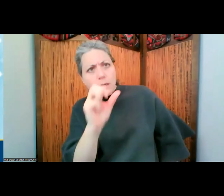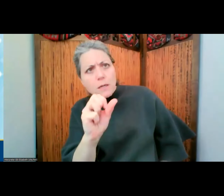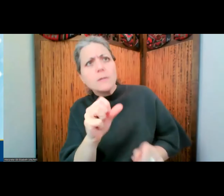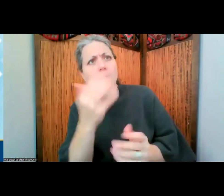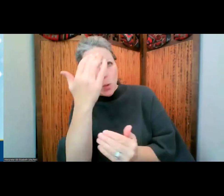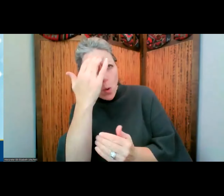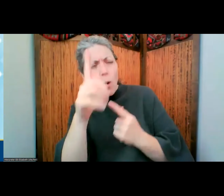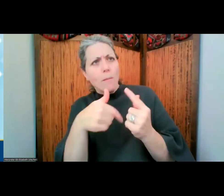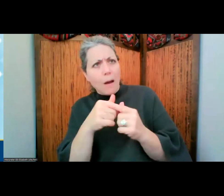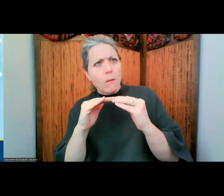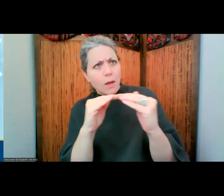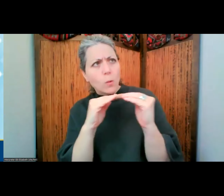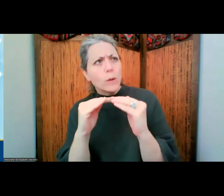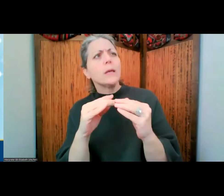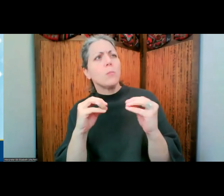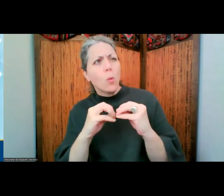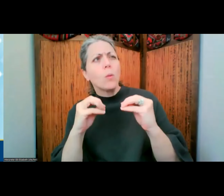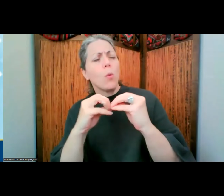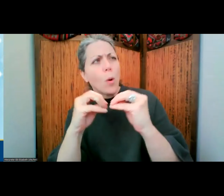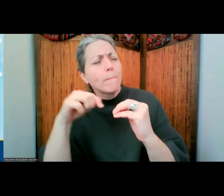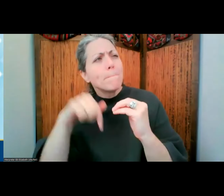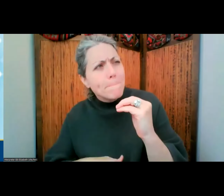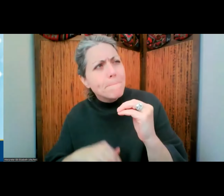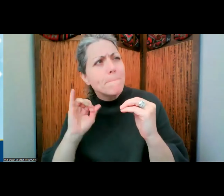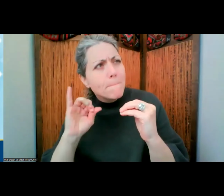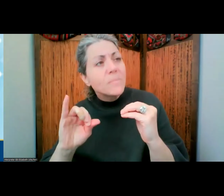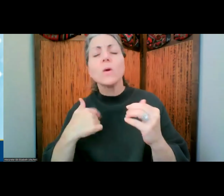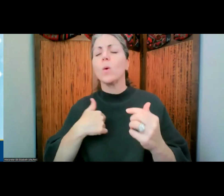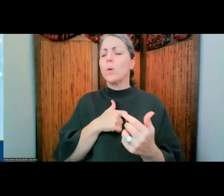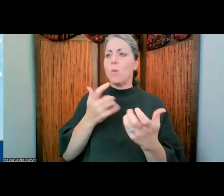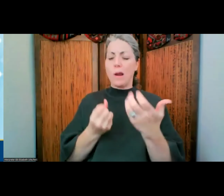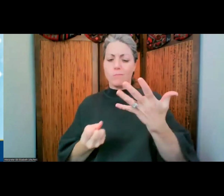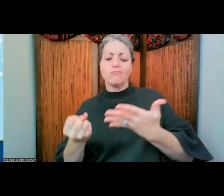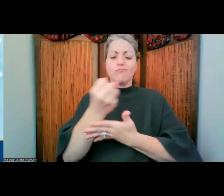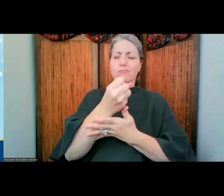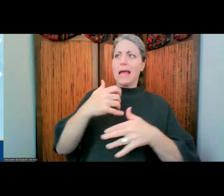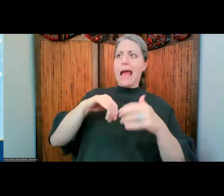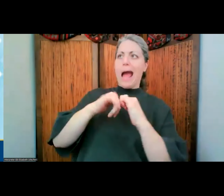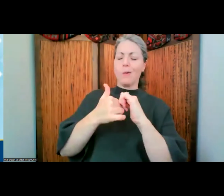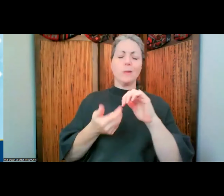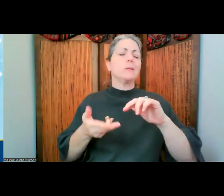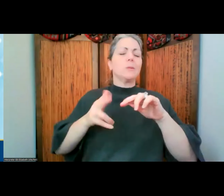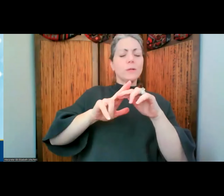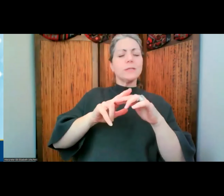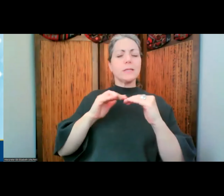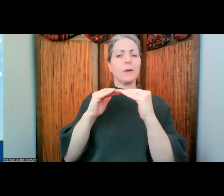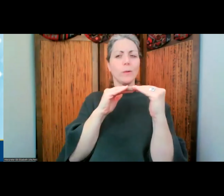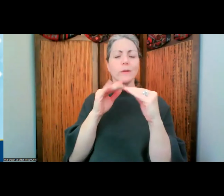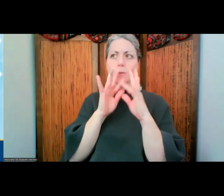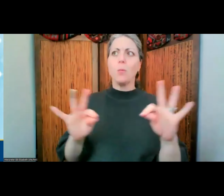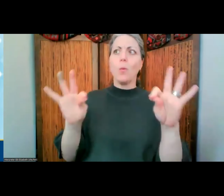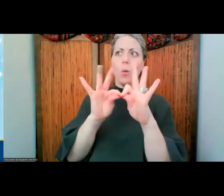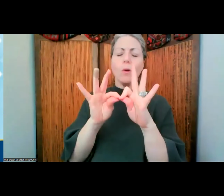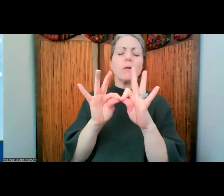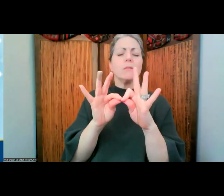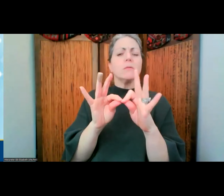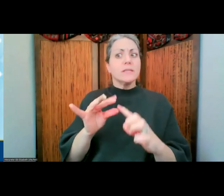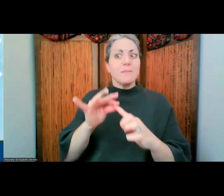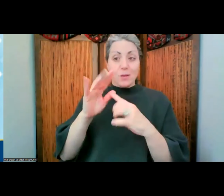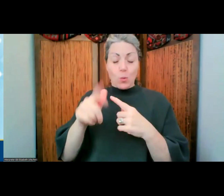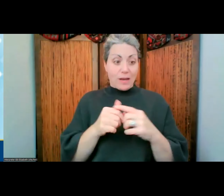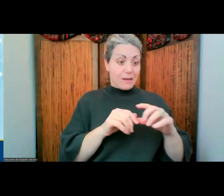and broader community. So efforts that intentionally prioritize strategies to increase equity are critical, especially as they intersect